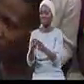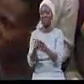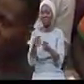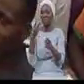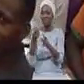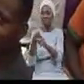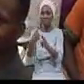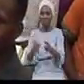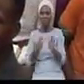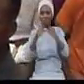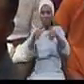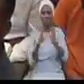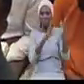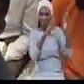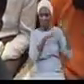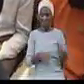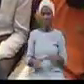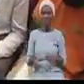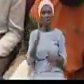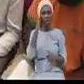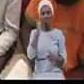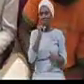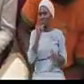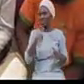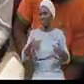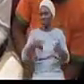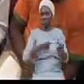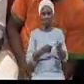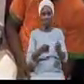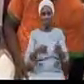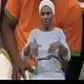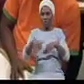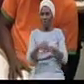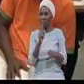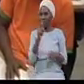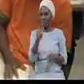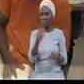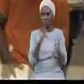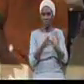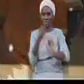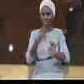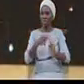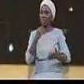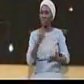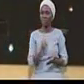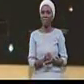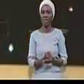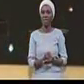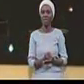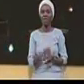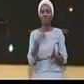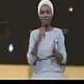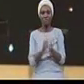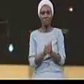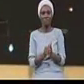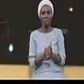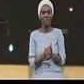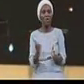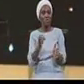you. Wherefore should they say among the people, where is their